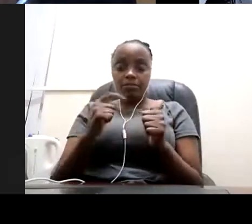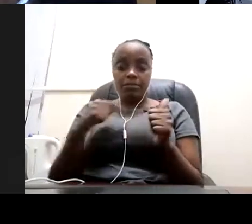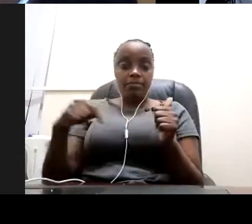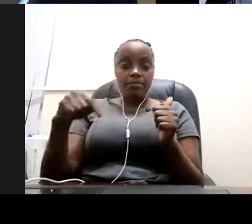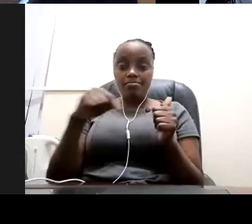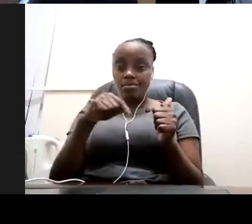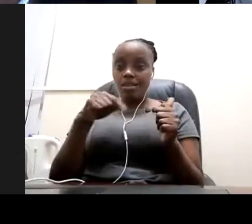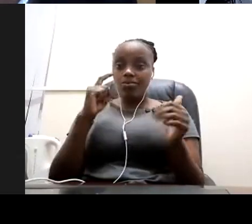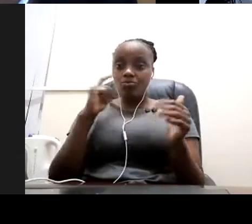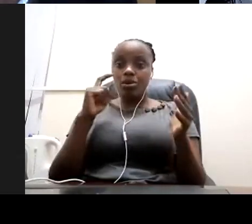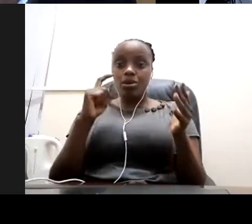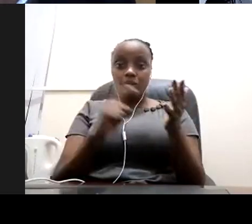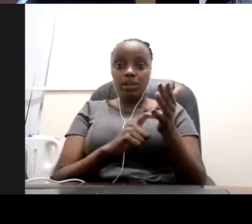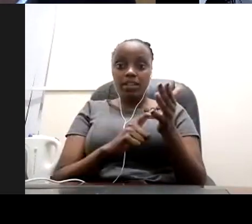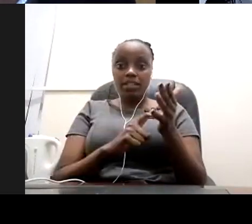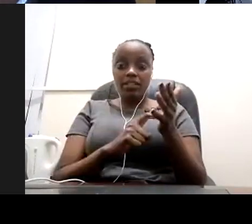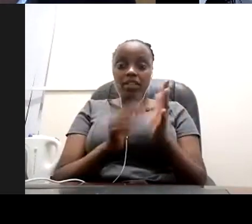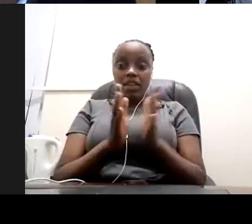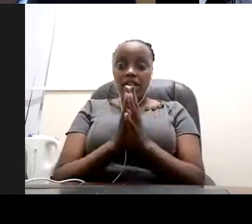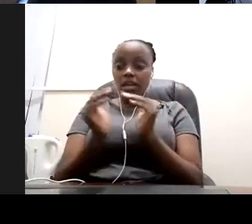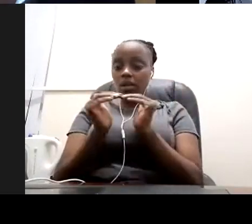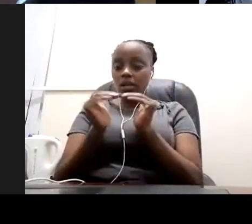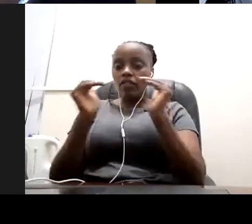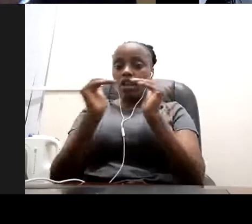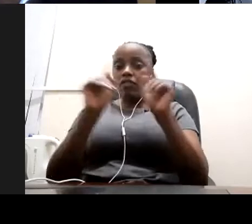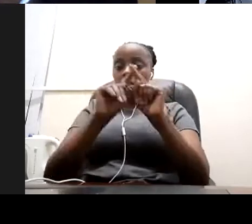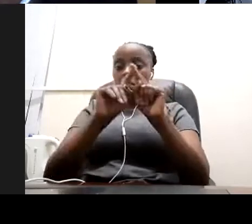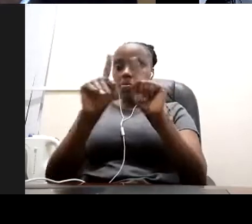recognize, and it applies at all levels, from